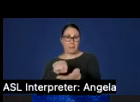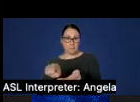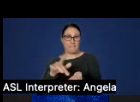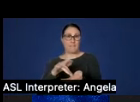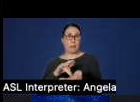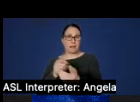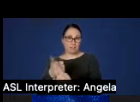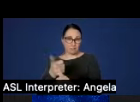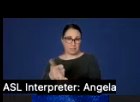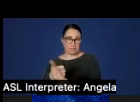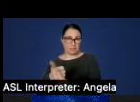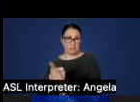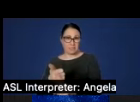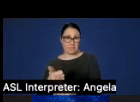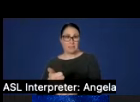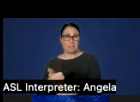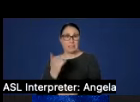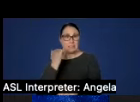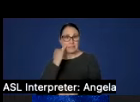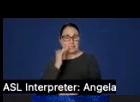Tribal jail isn't seen as a punishment.